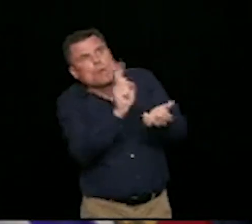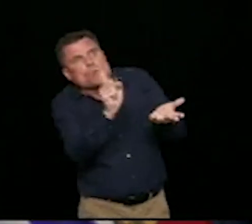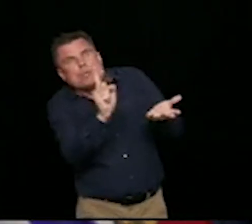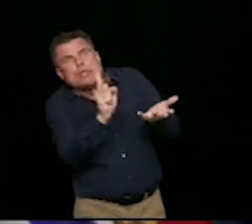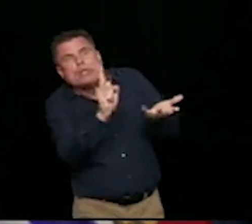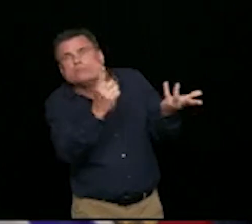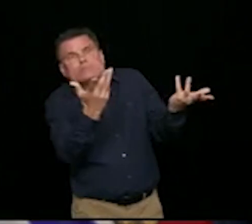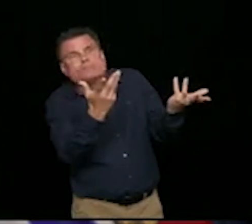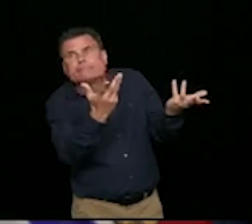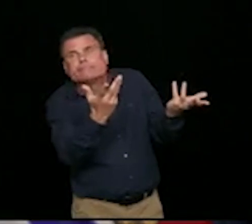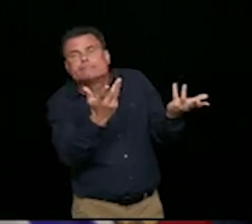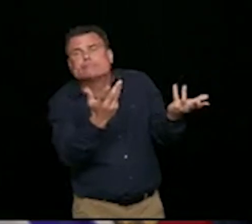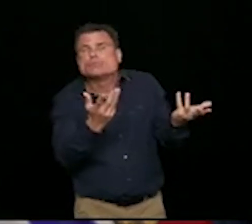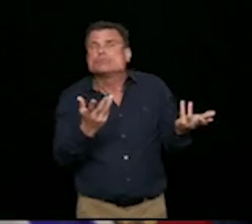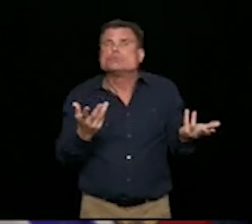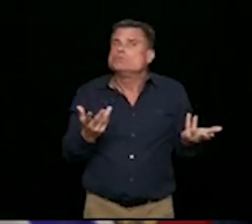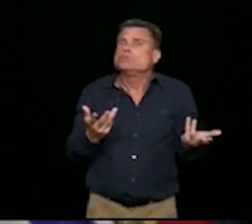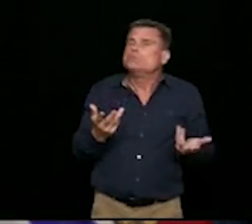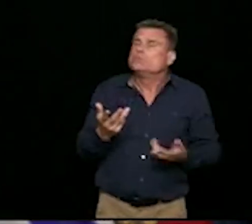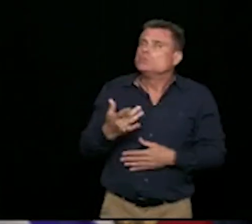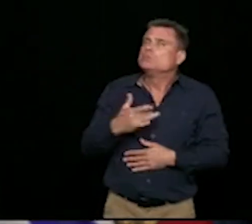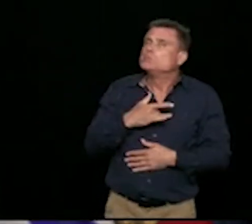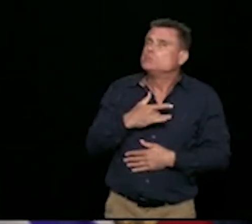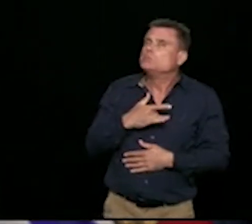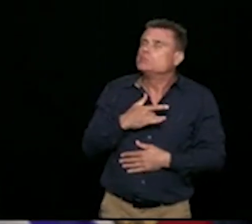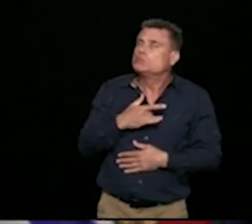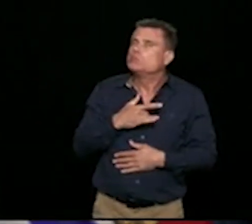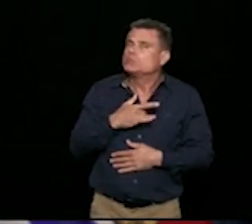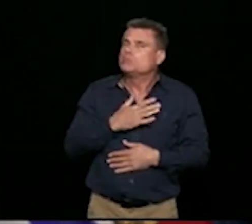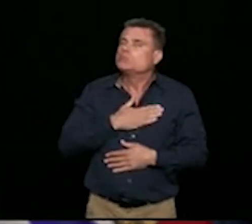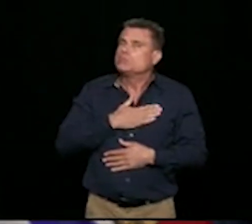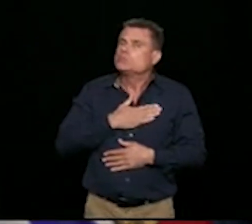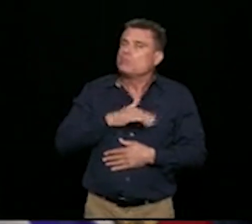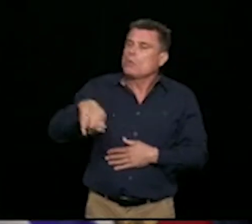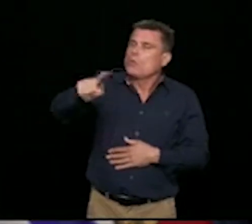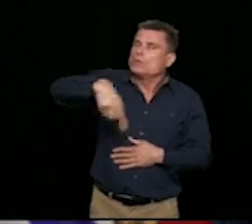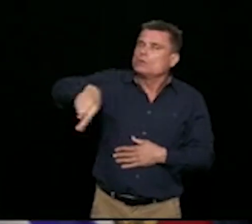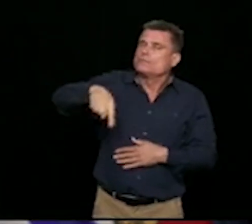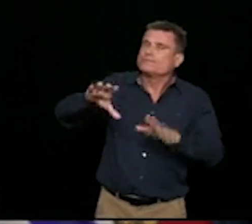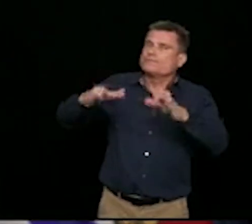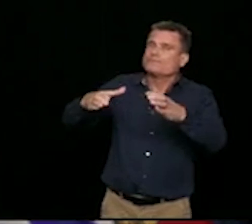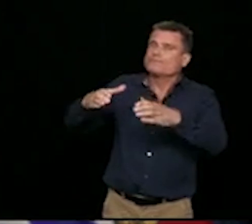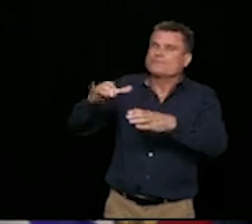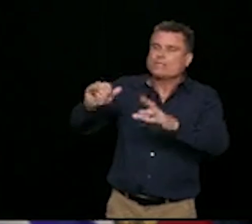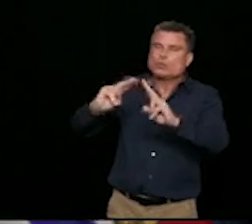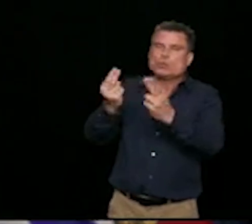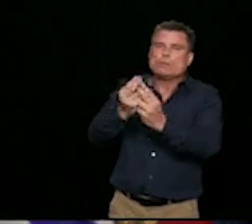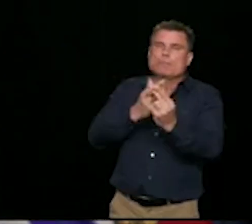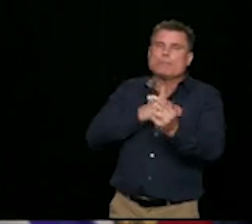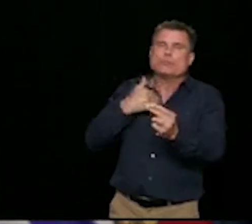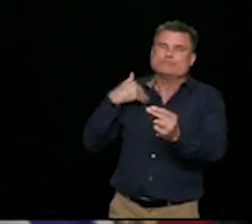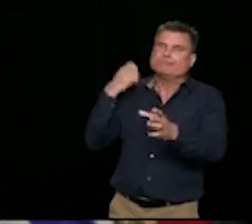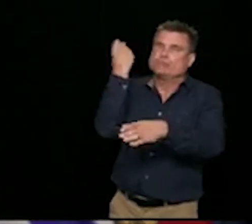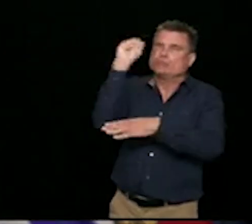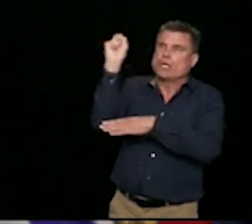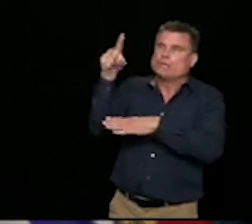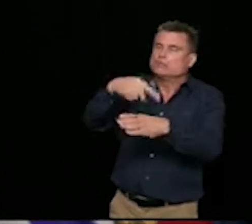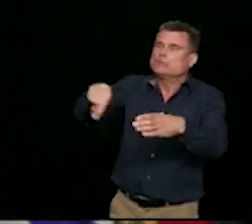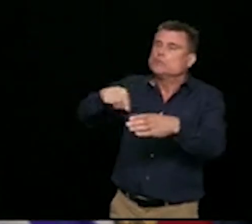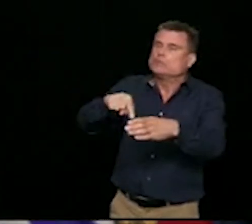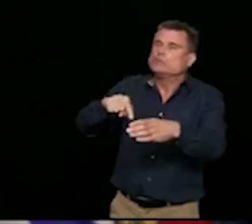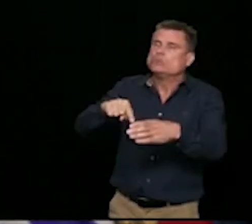buy grocery. Those costs don't stop. So I fully understand and I really sympathize with the